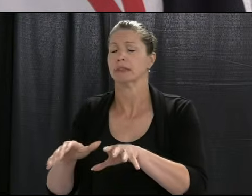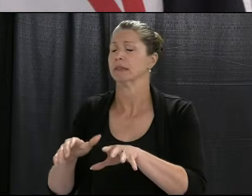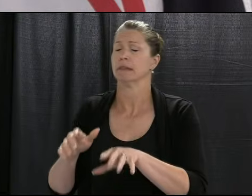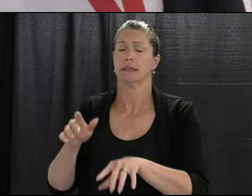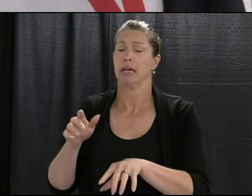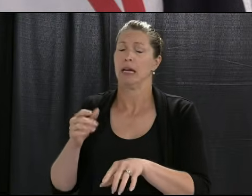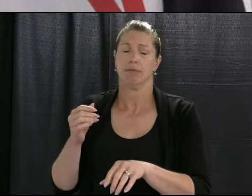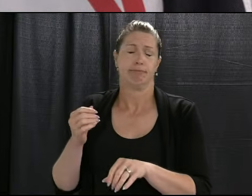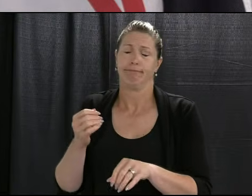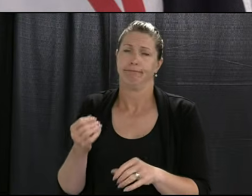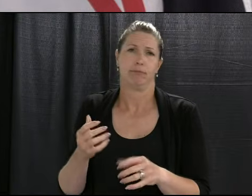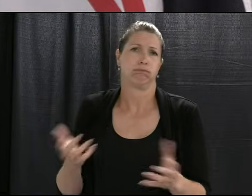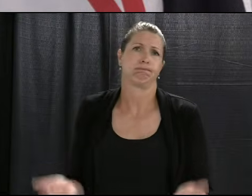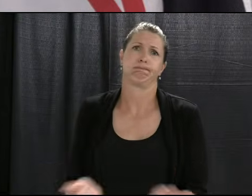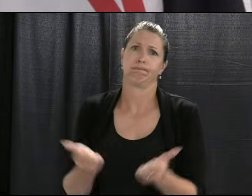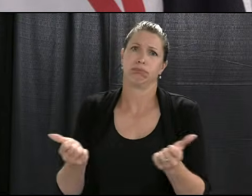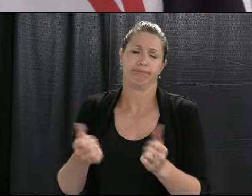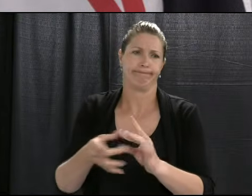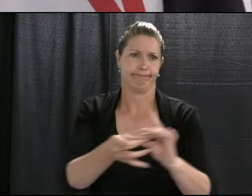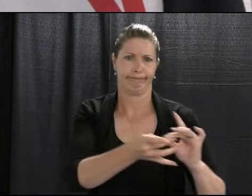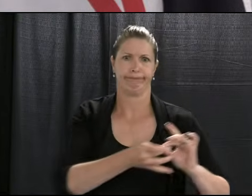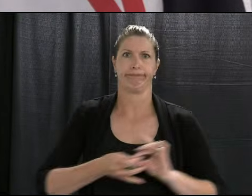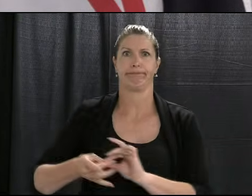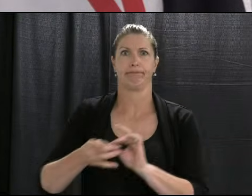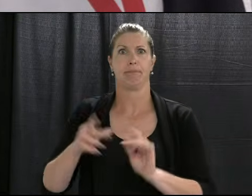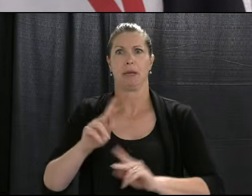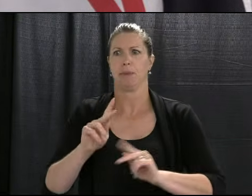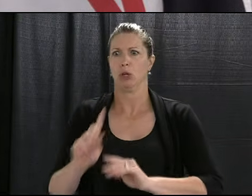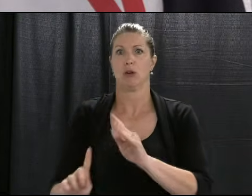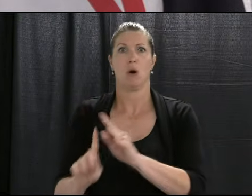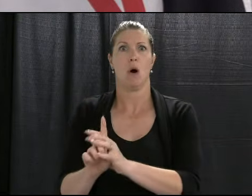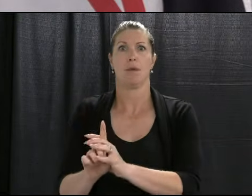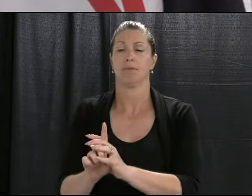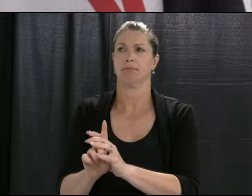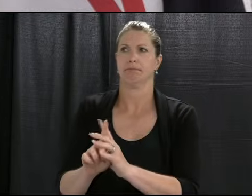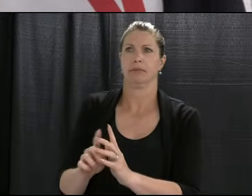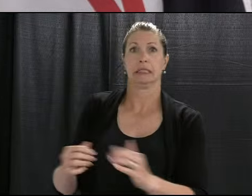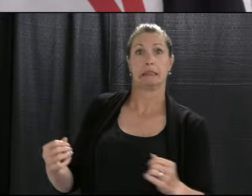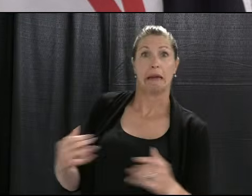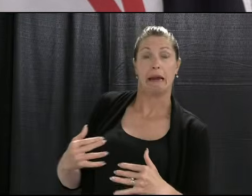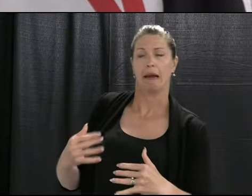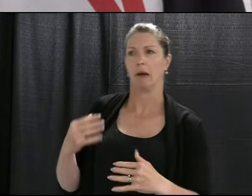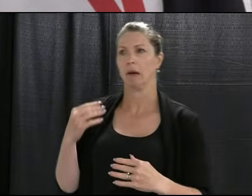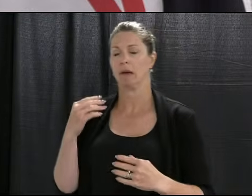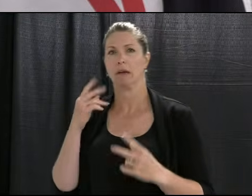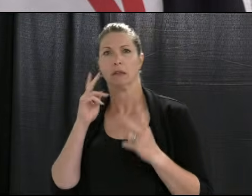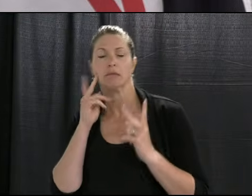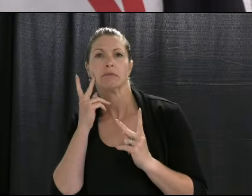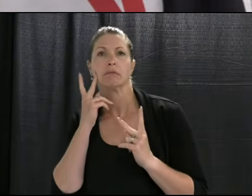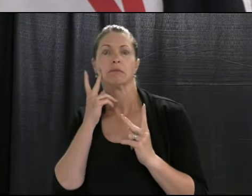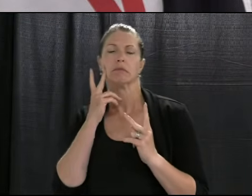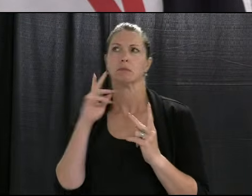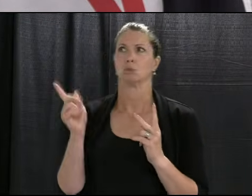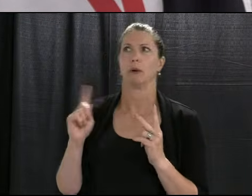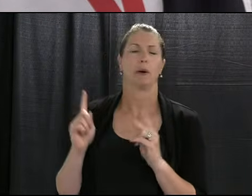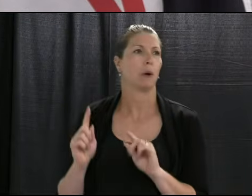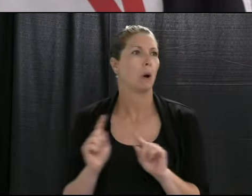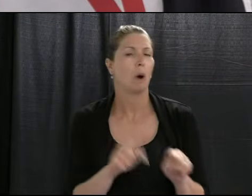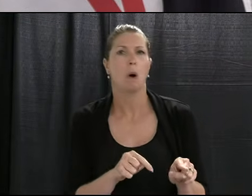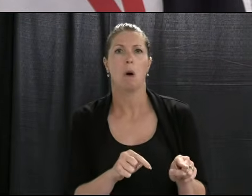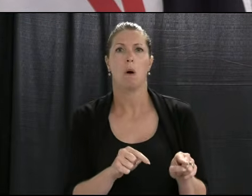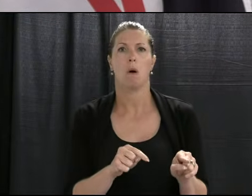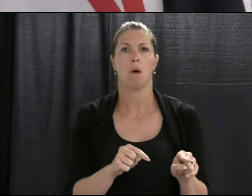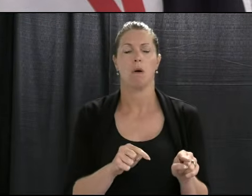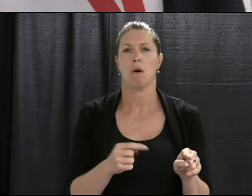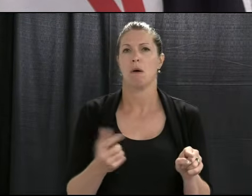to coordinate a situation like this where people are showing up who are scared, worried, nowhere to go,